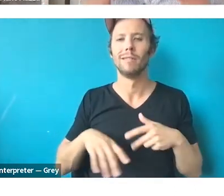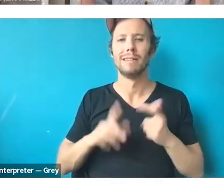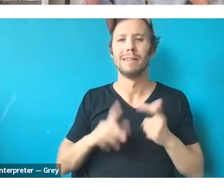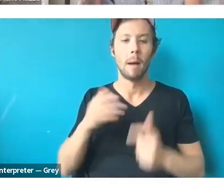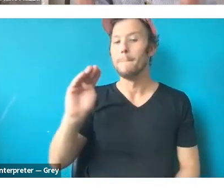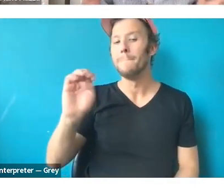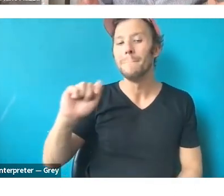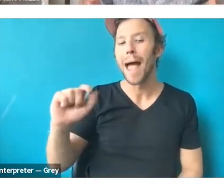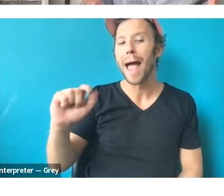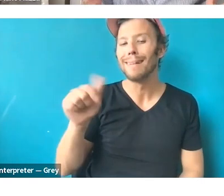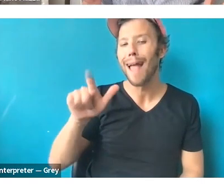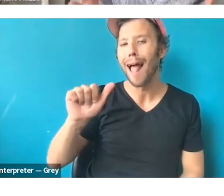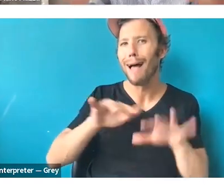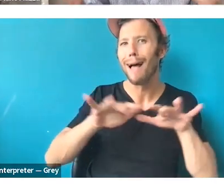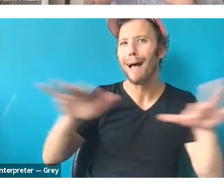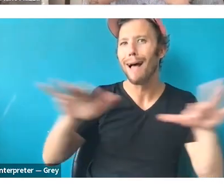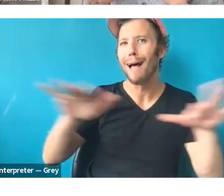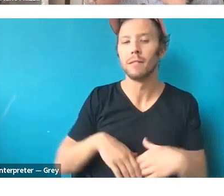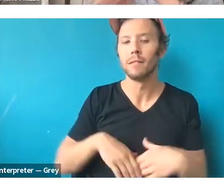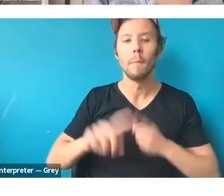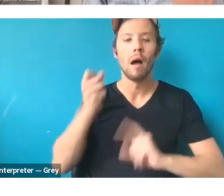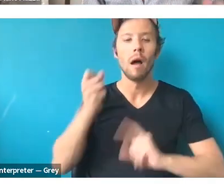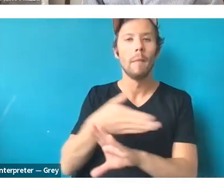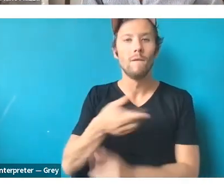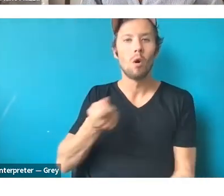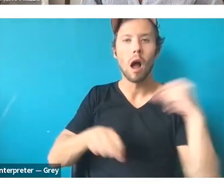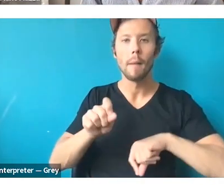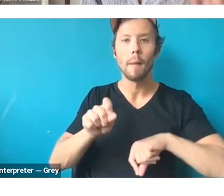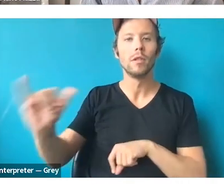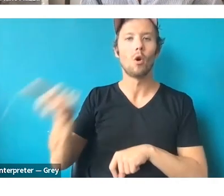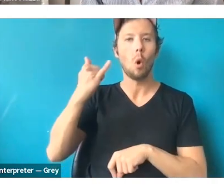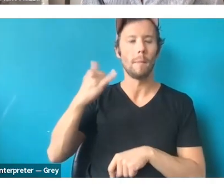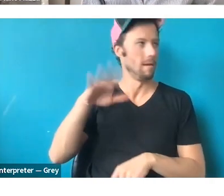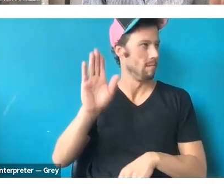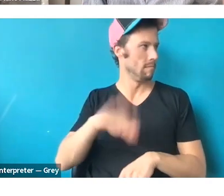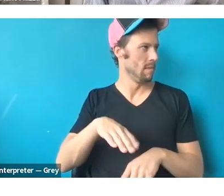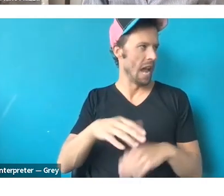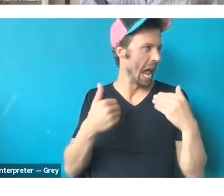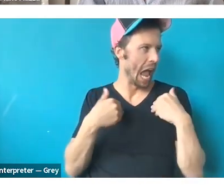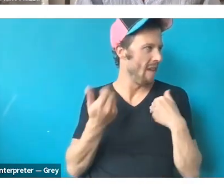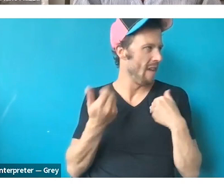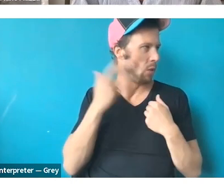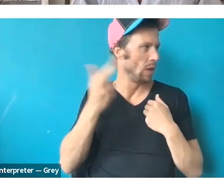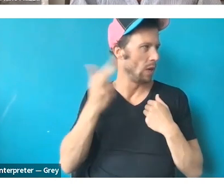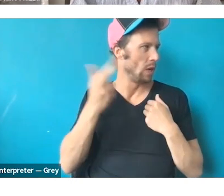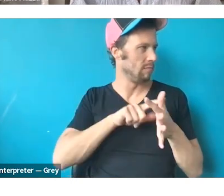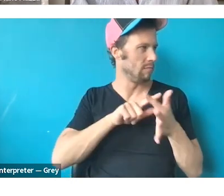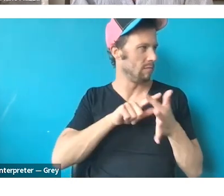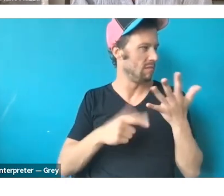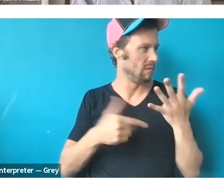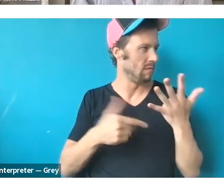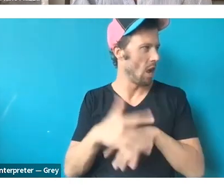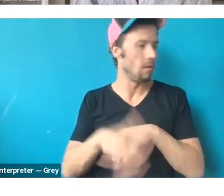things. But what they do before they take it to the compost is they call people like me, and then I get to turn it into beautiful dye. So this is their happy